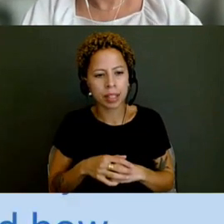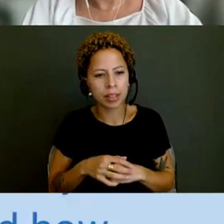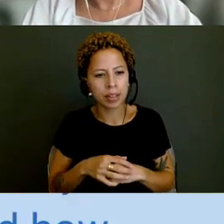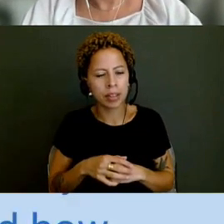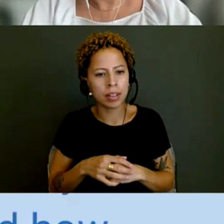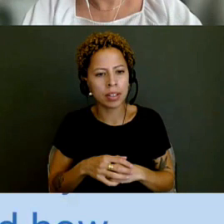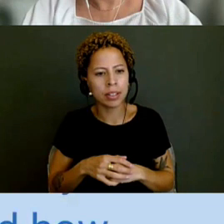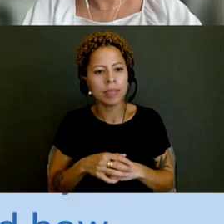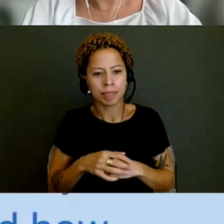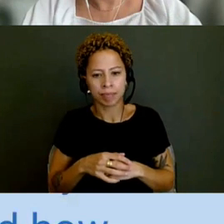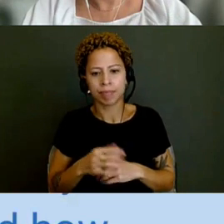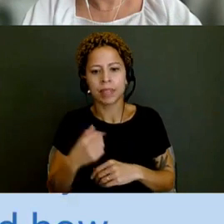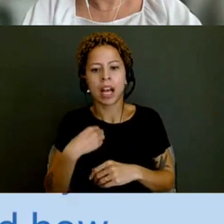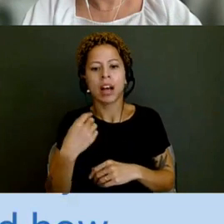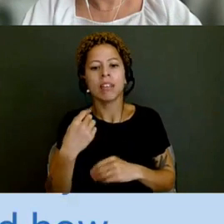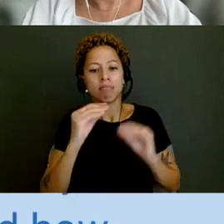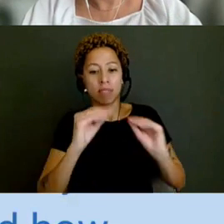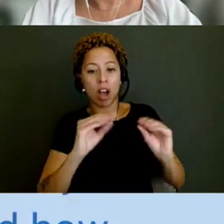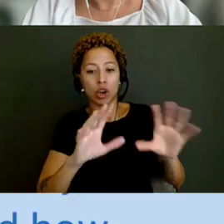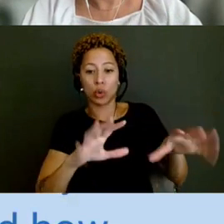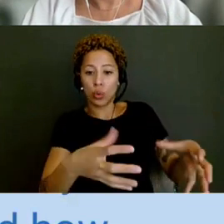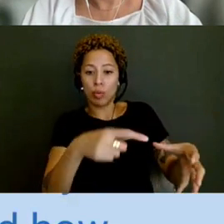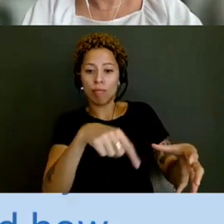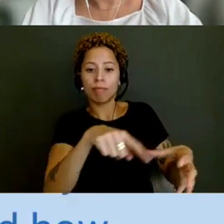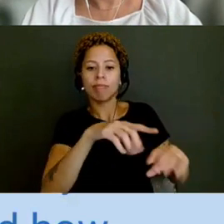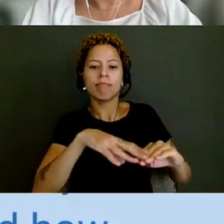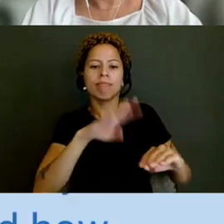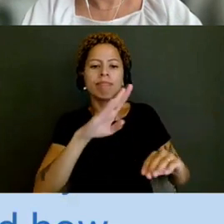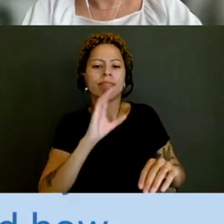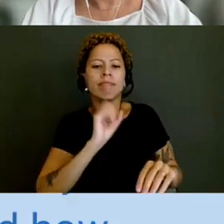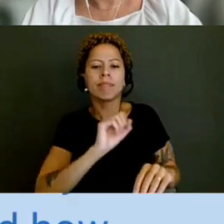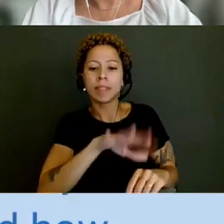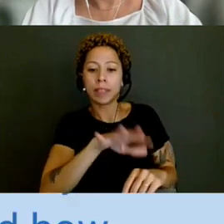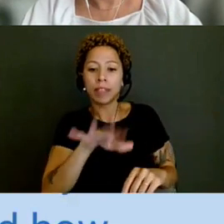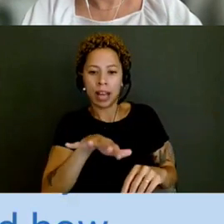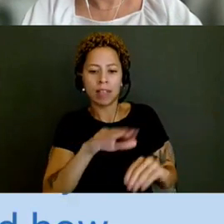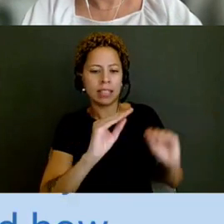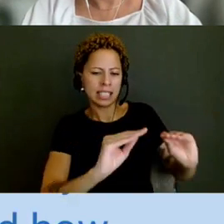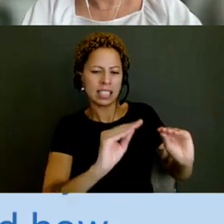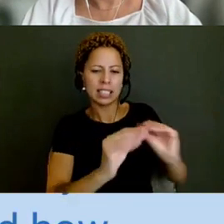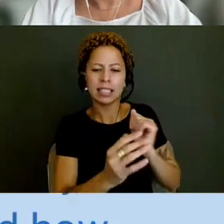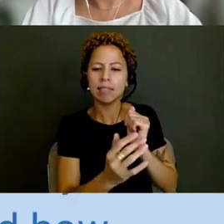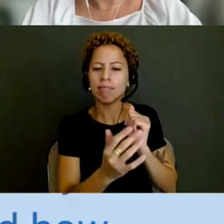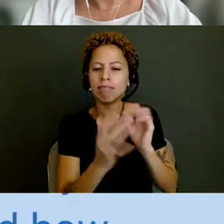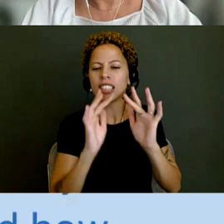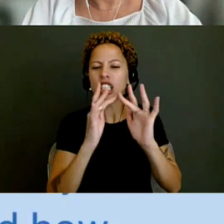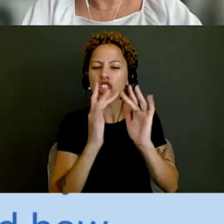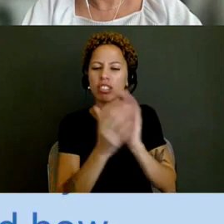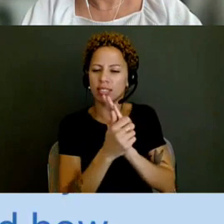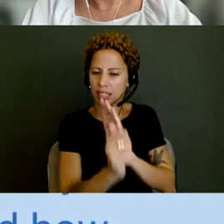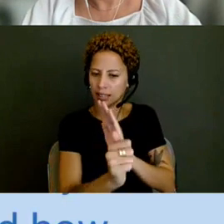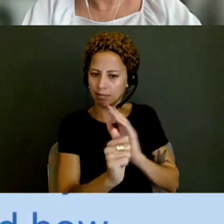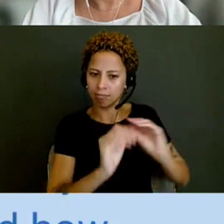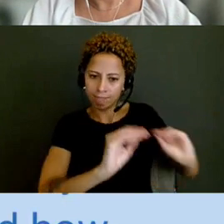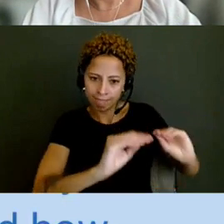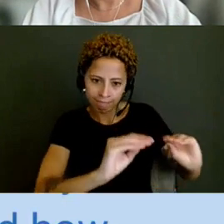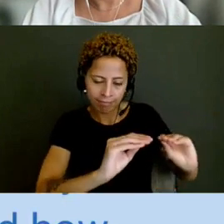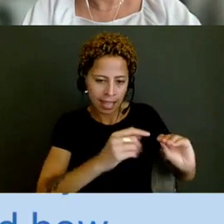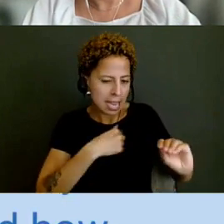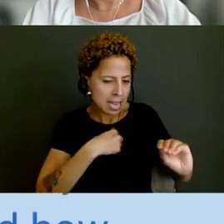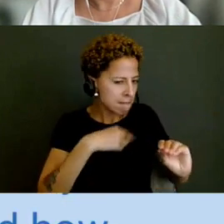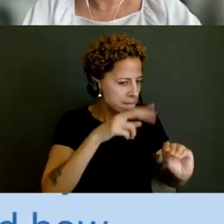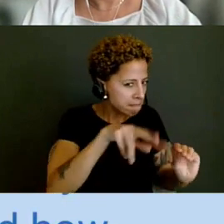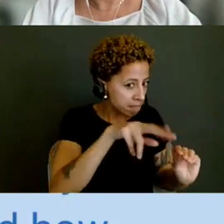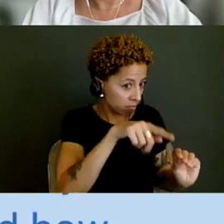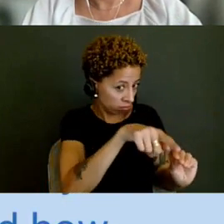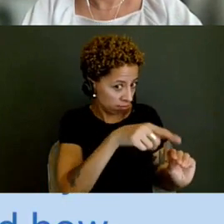I taught a group of 55+ learner digital skills over the summer. And I wasn't sure if they liked texting. But